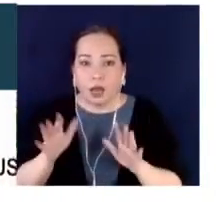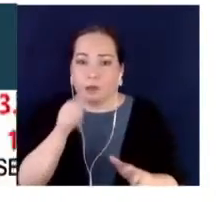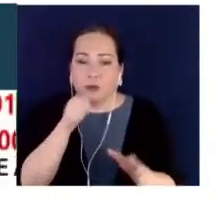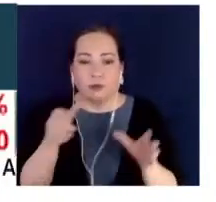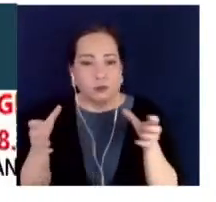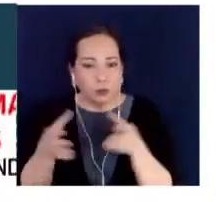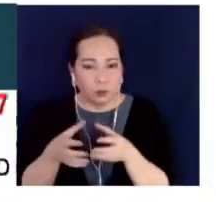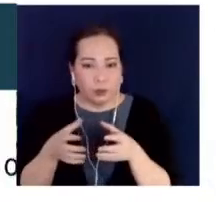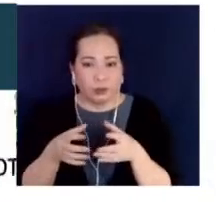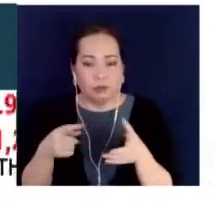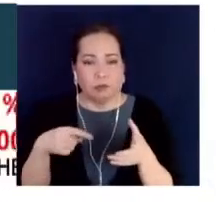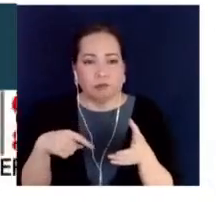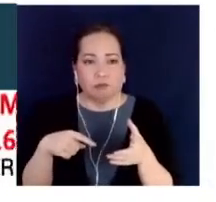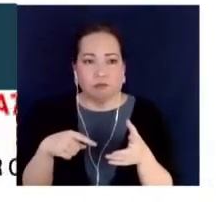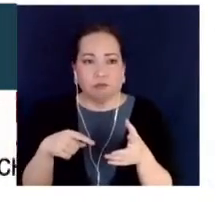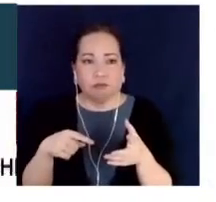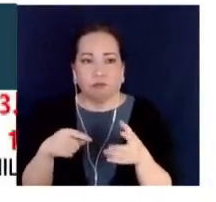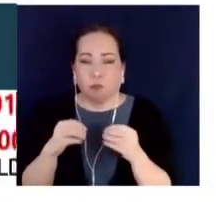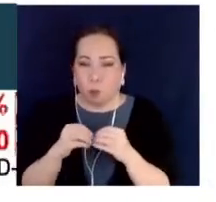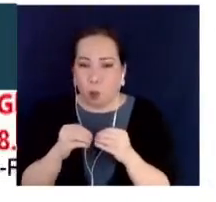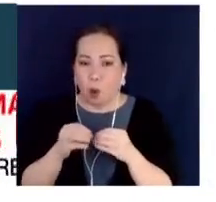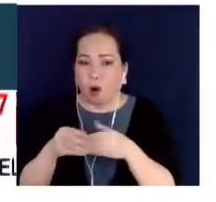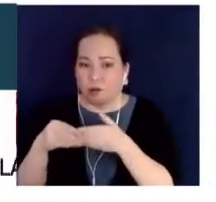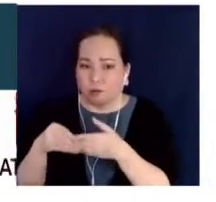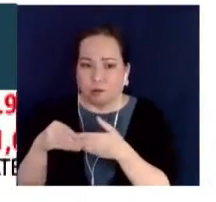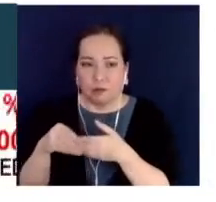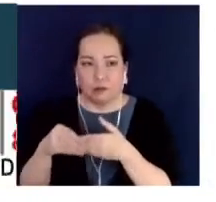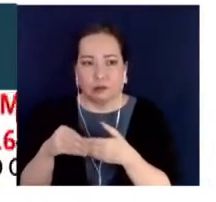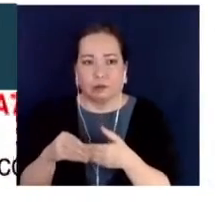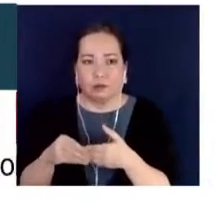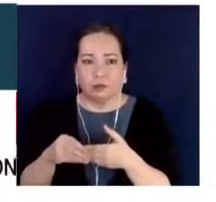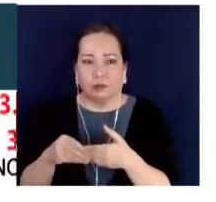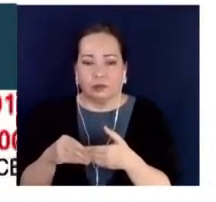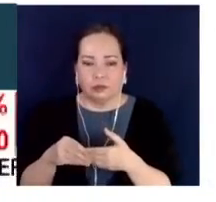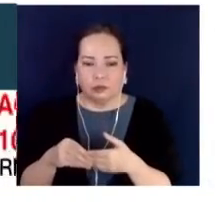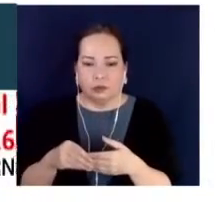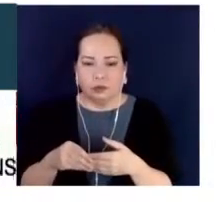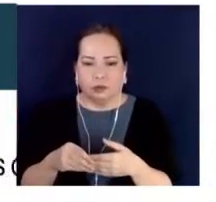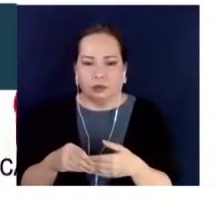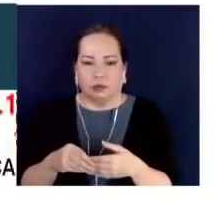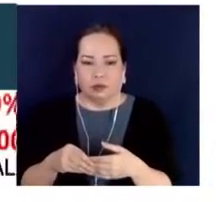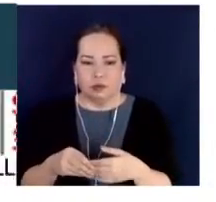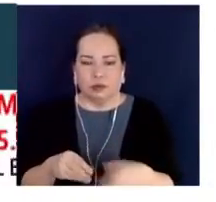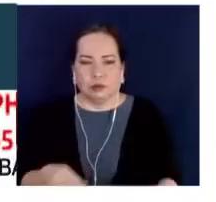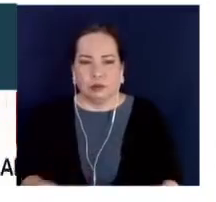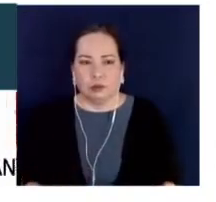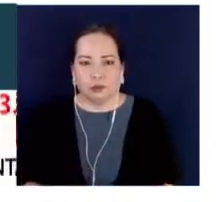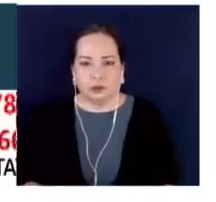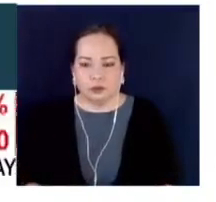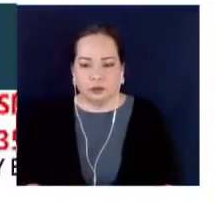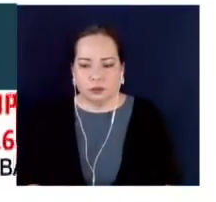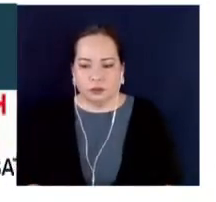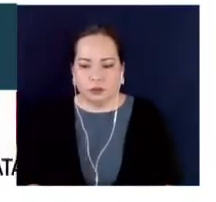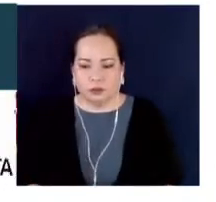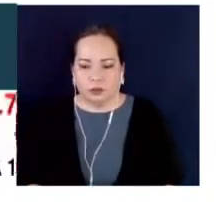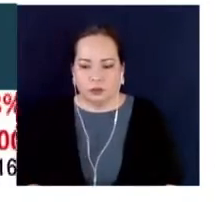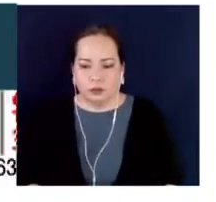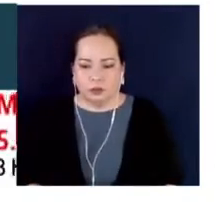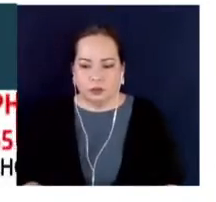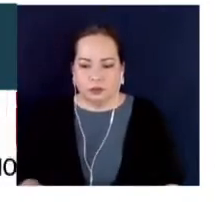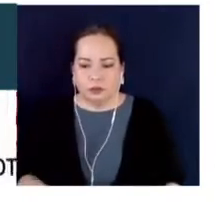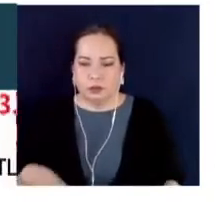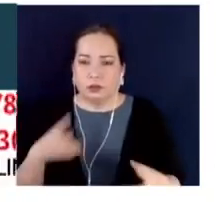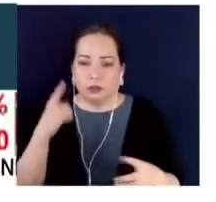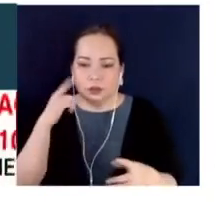that with the help of Secretary Galvez, he's been very flexible and he's been very quick to really get us going with this